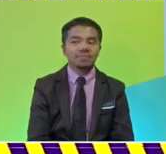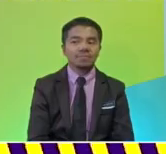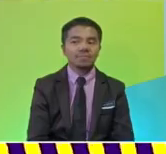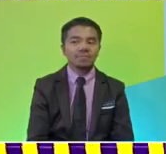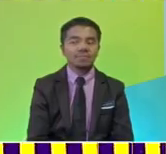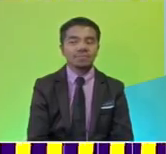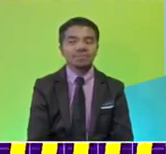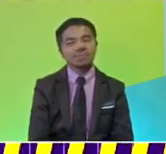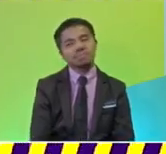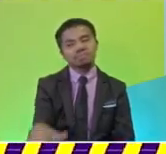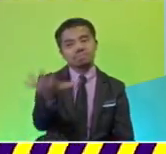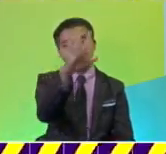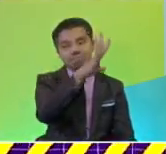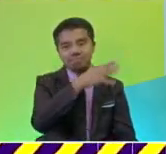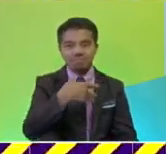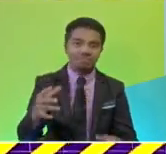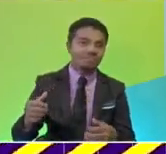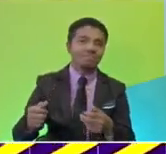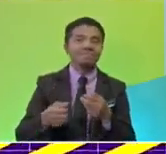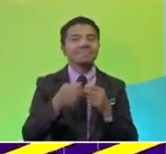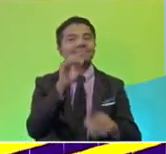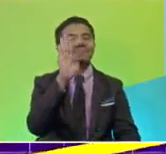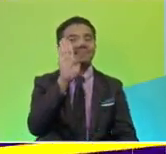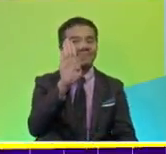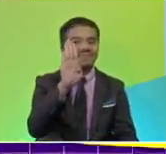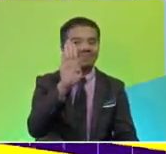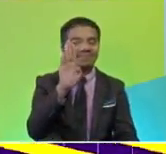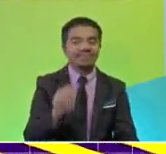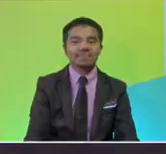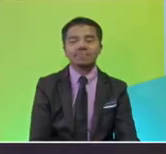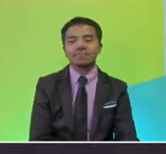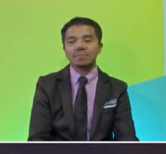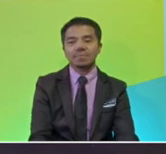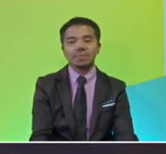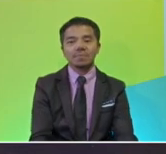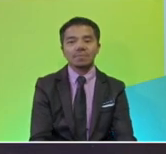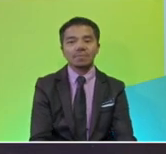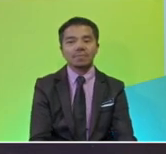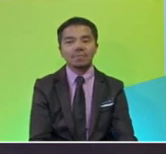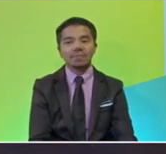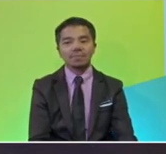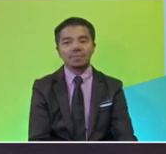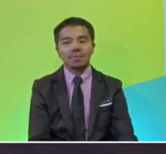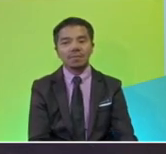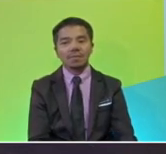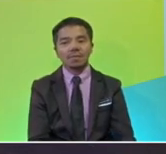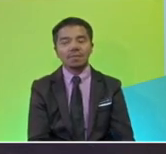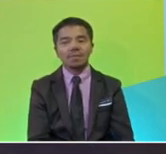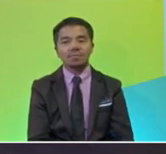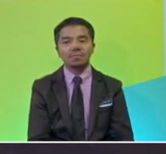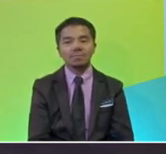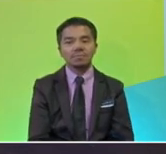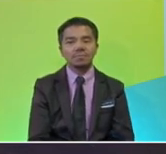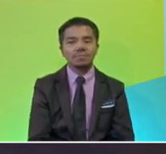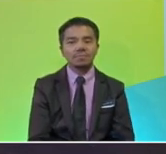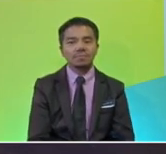Okay, Akhil's also B. Okay, good job, everyone. Now, before I tell you the answers, okay, now let's